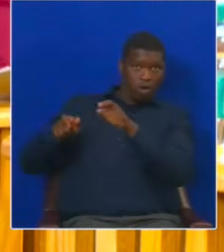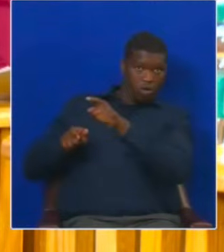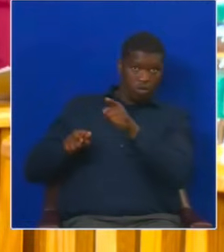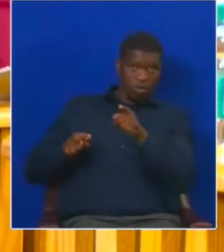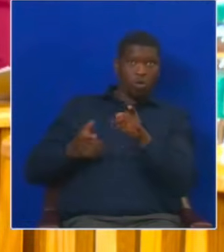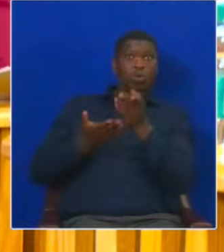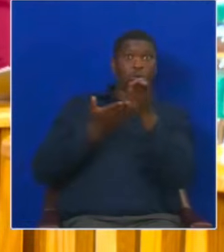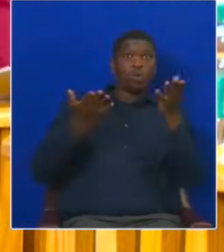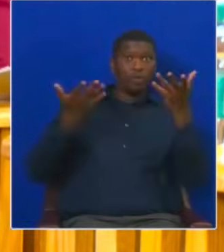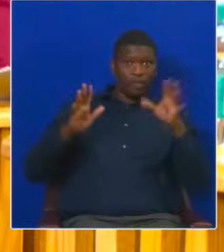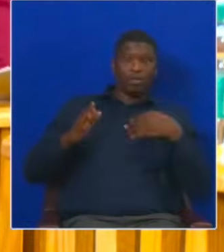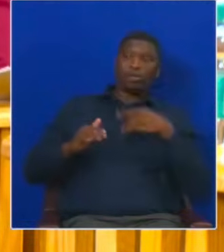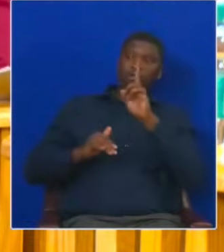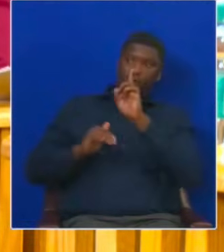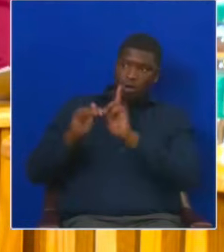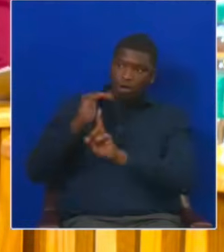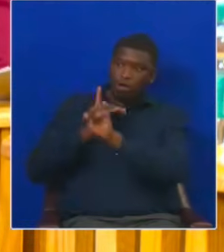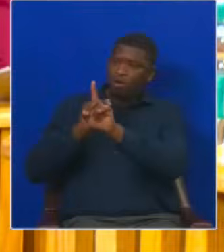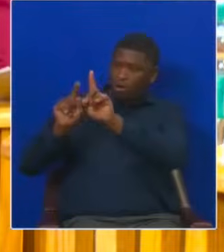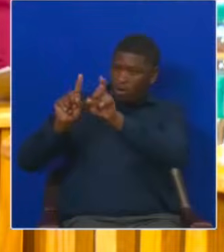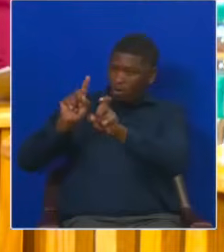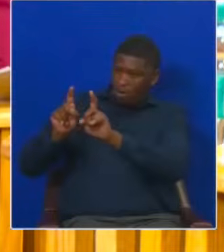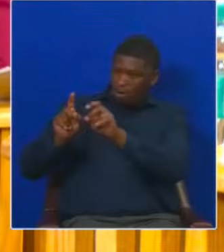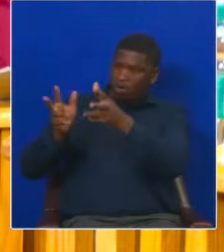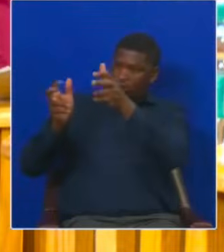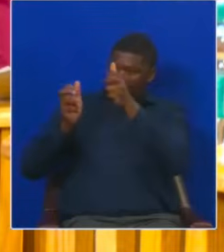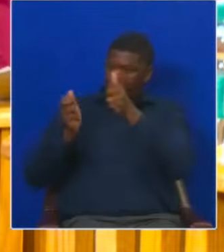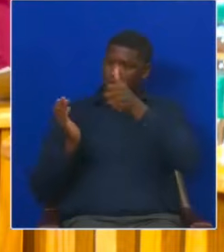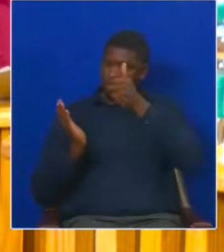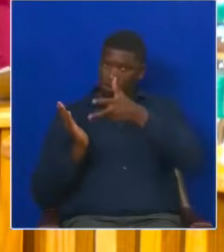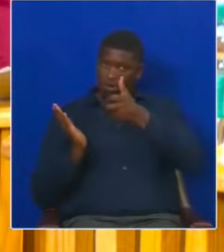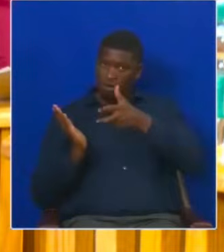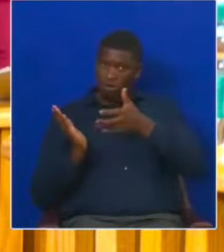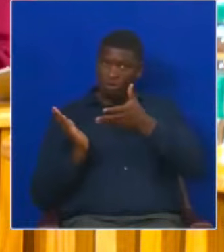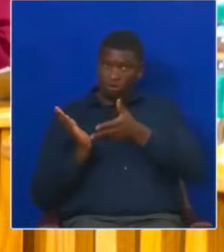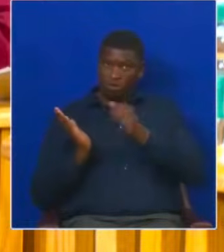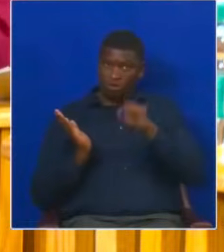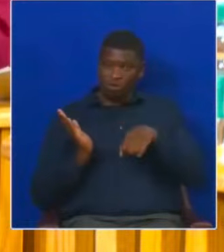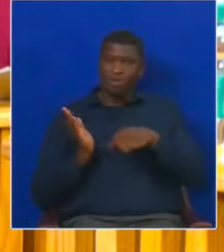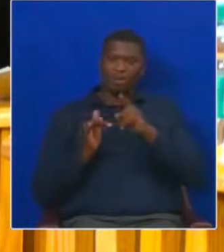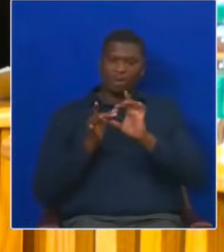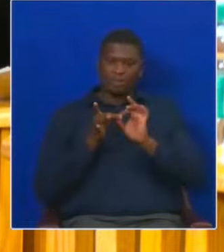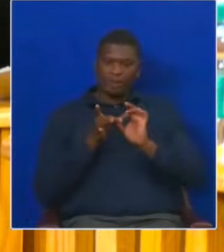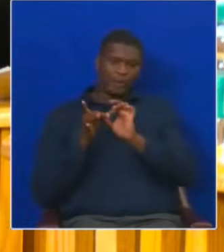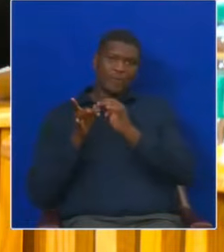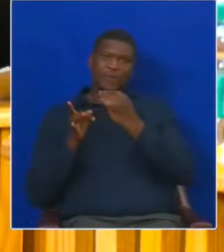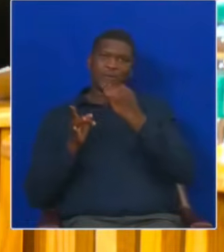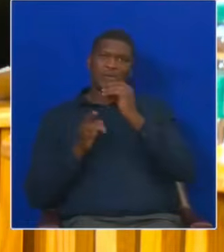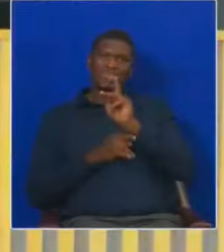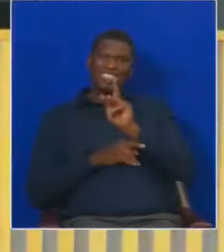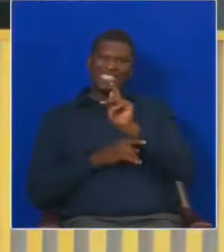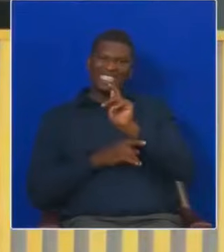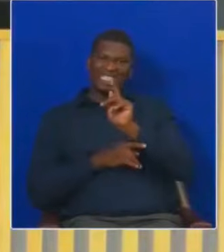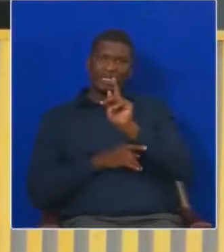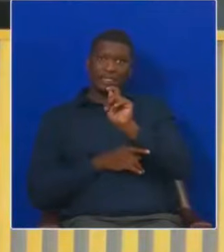visit of Brigadier Nkwashu to Mr. Katiso Molefe? That is correct,